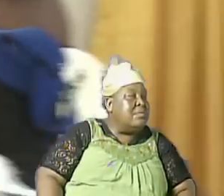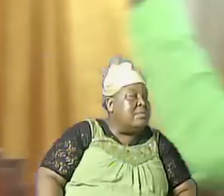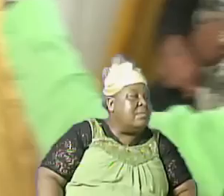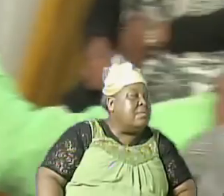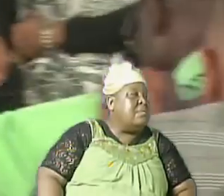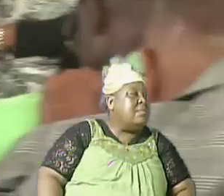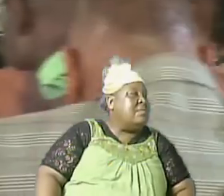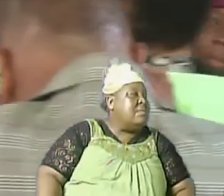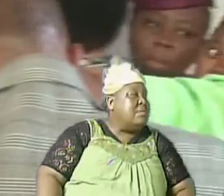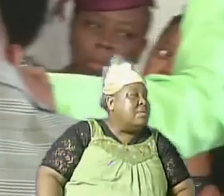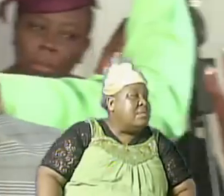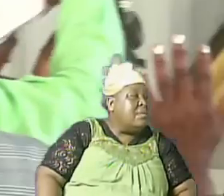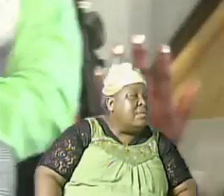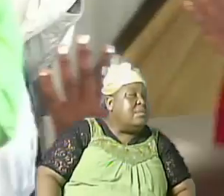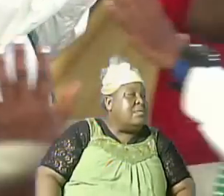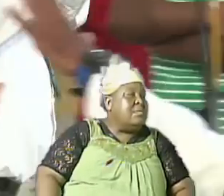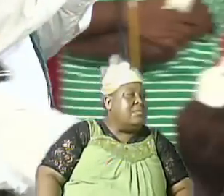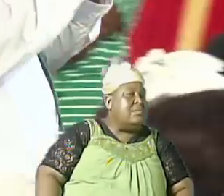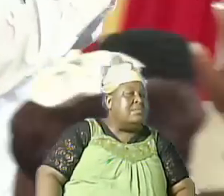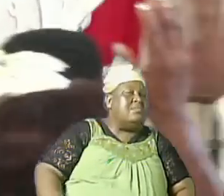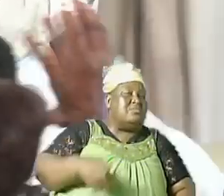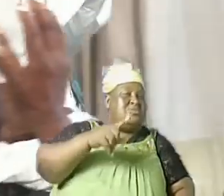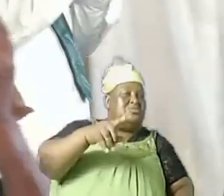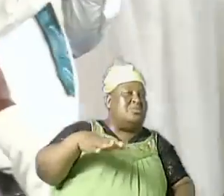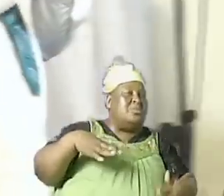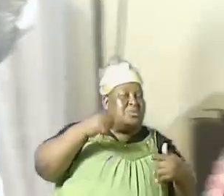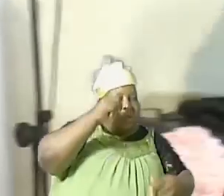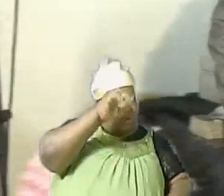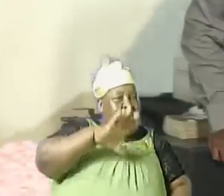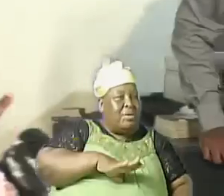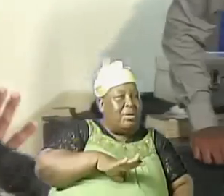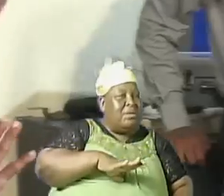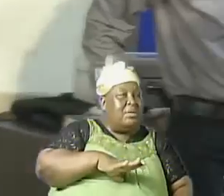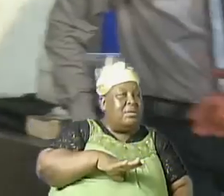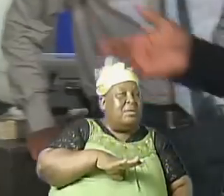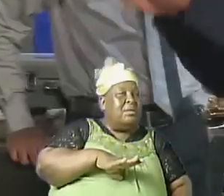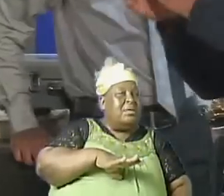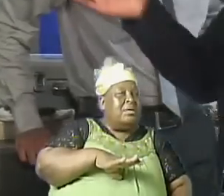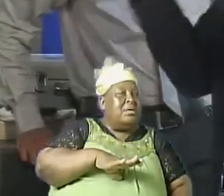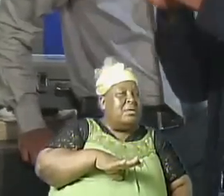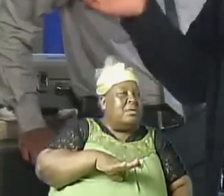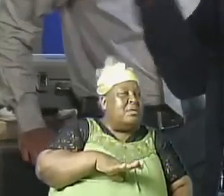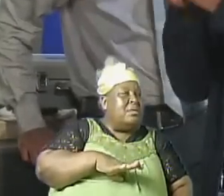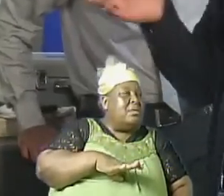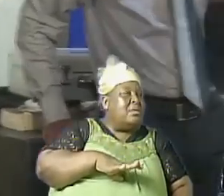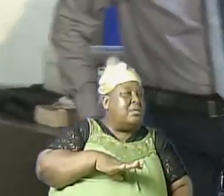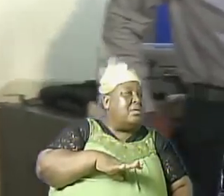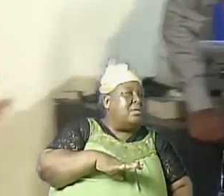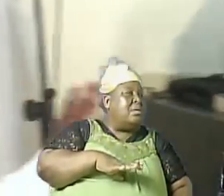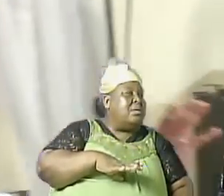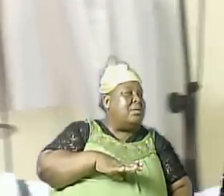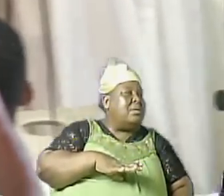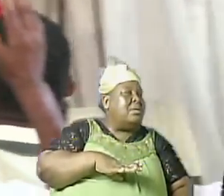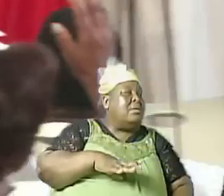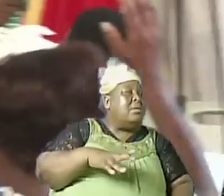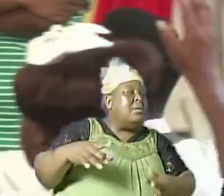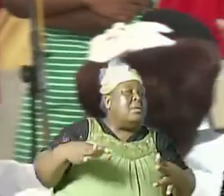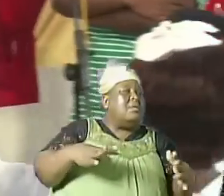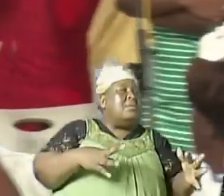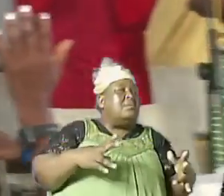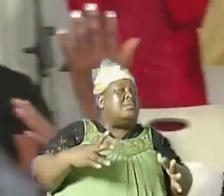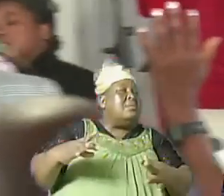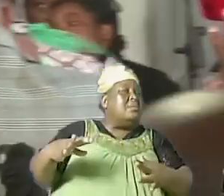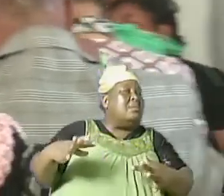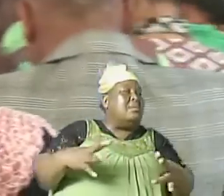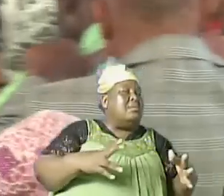I'm calling you, young man. You, young man, that is struggling with this. You, young lady, that is